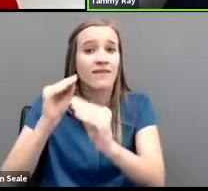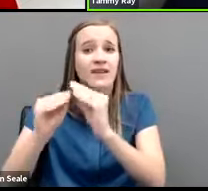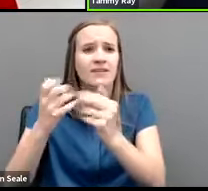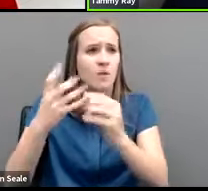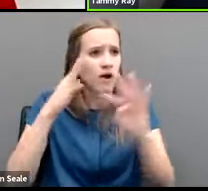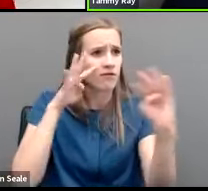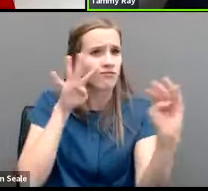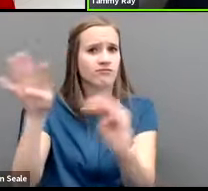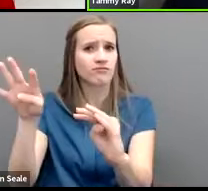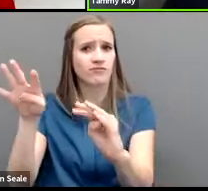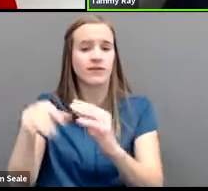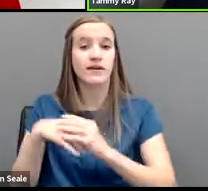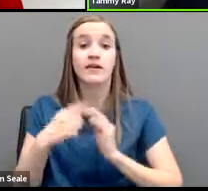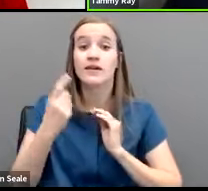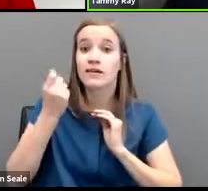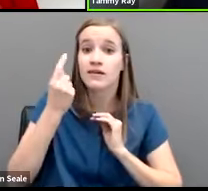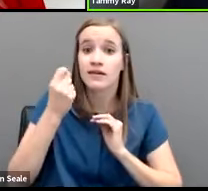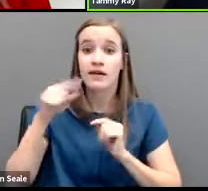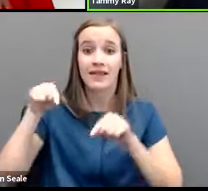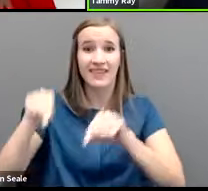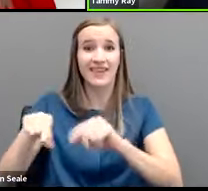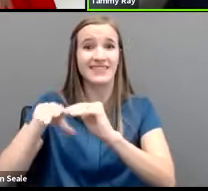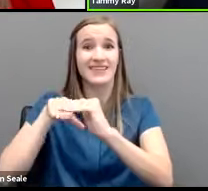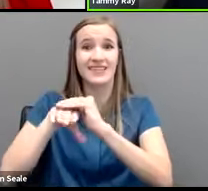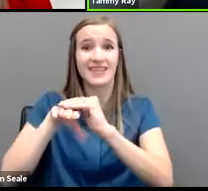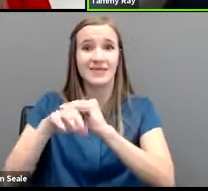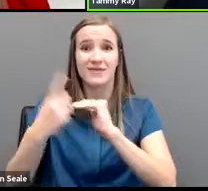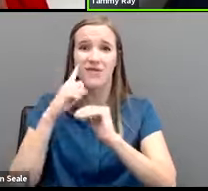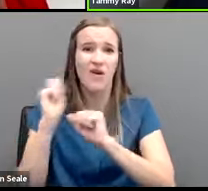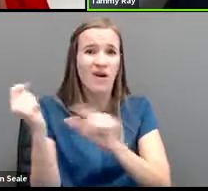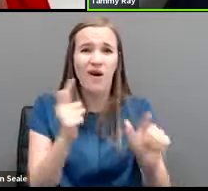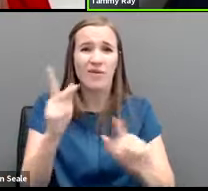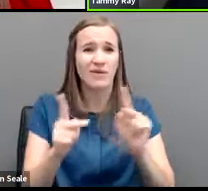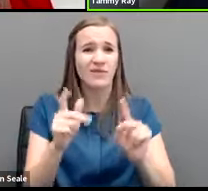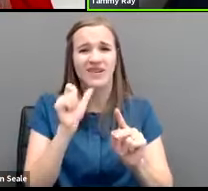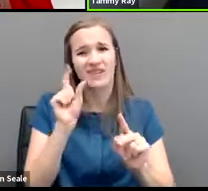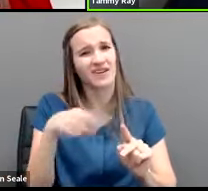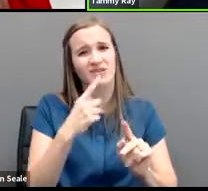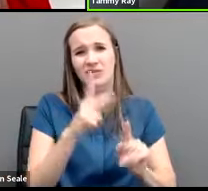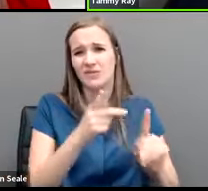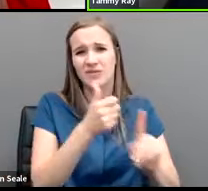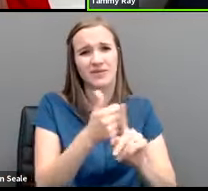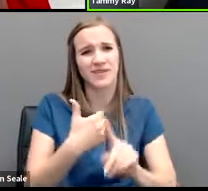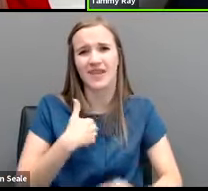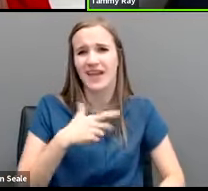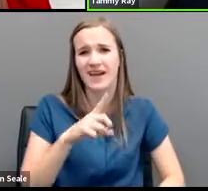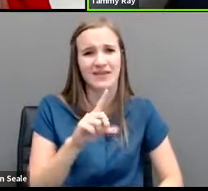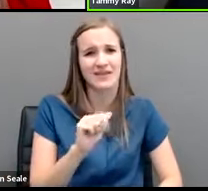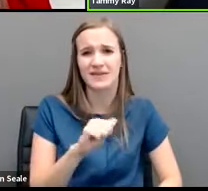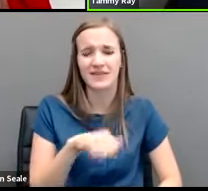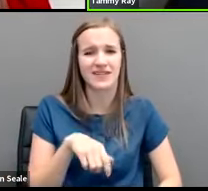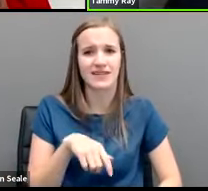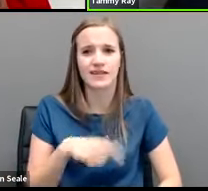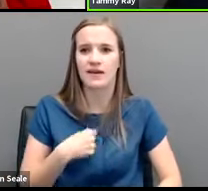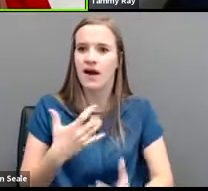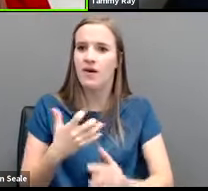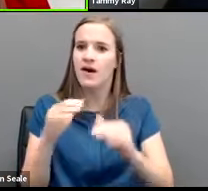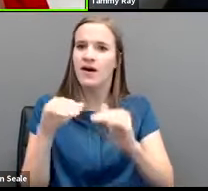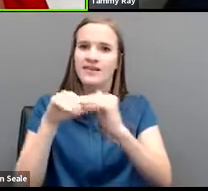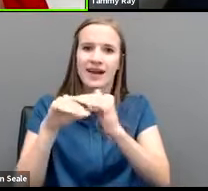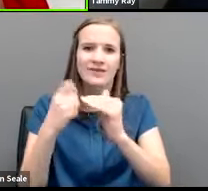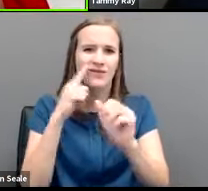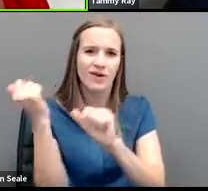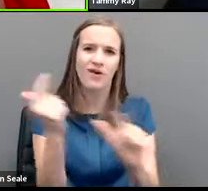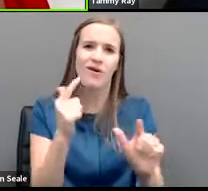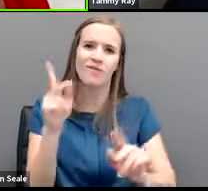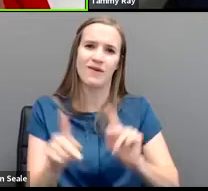everyone, you know, not just those with disabilities. It's accessibility for every person. Yeah, yeah,